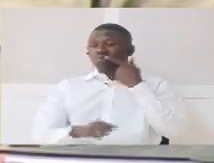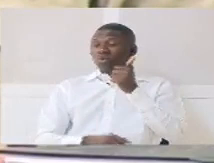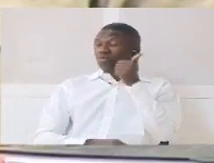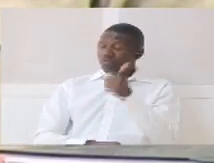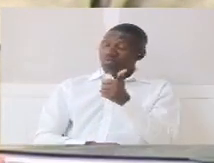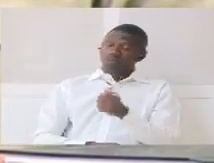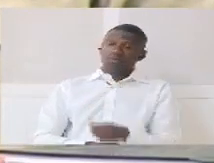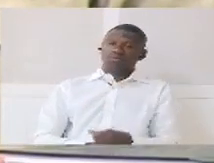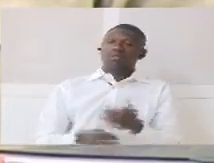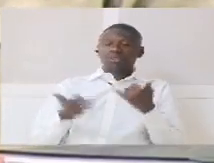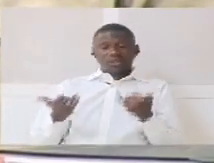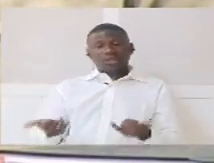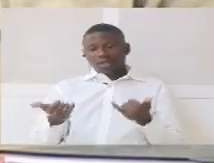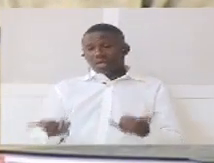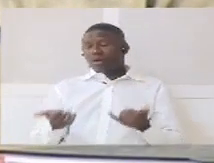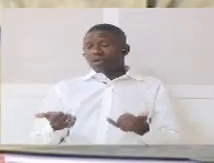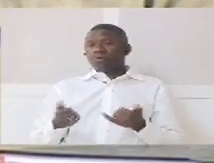saying. But now. What 50,